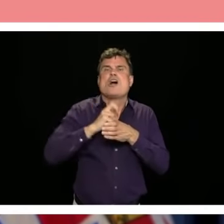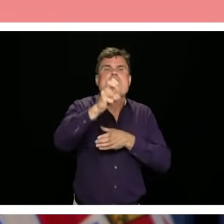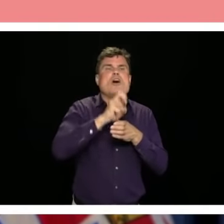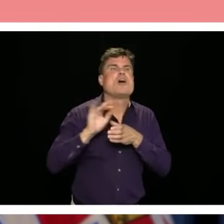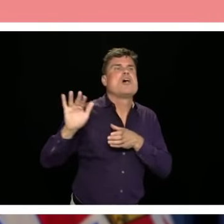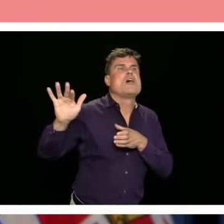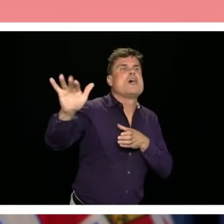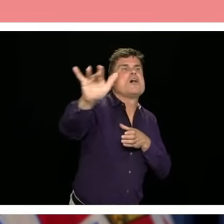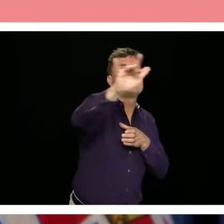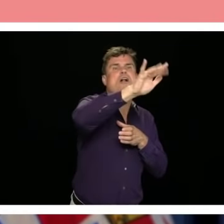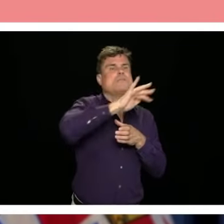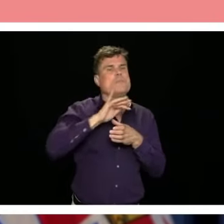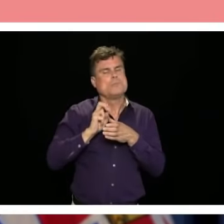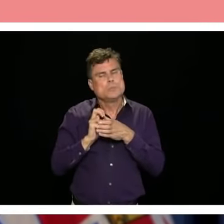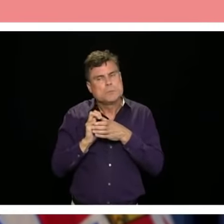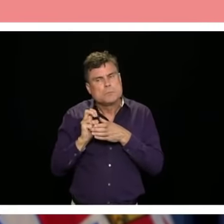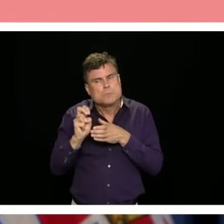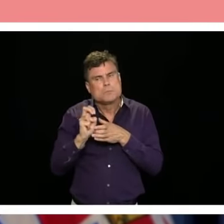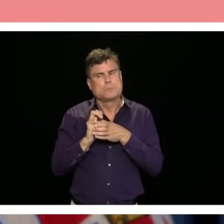mobility,